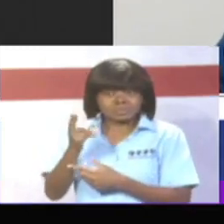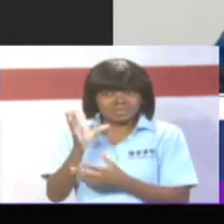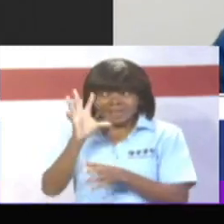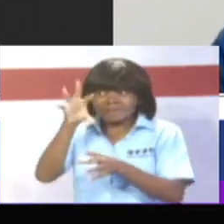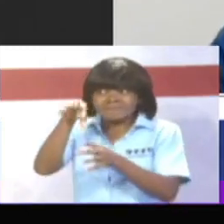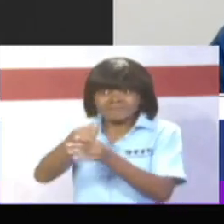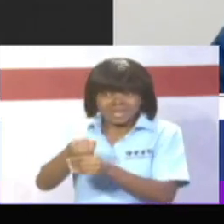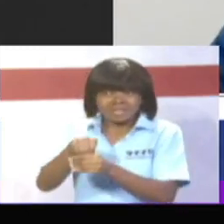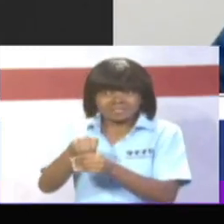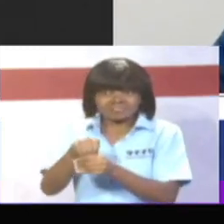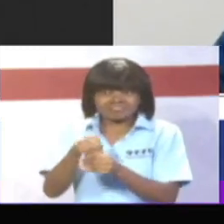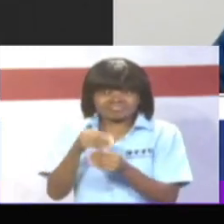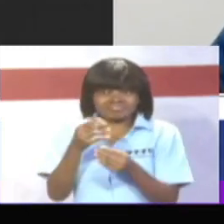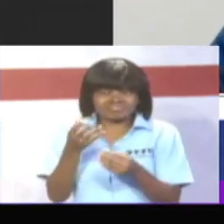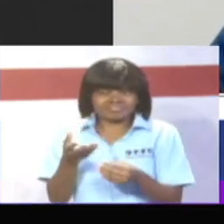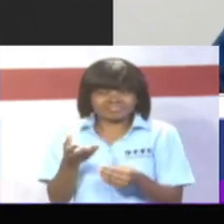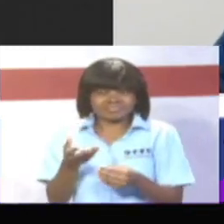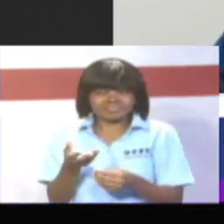as of today?